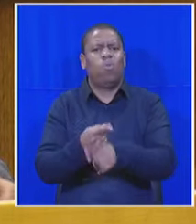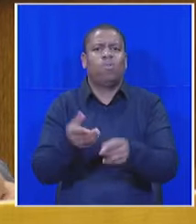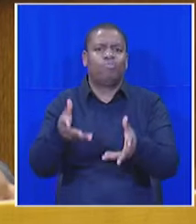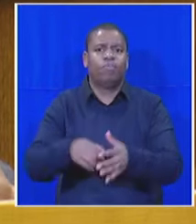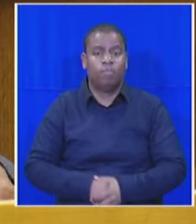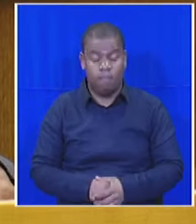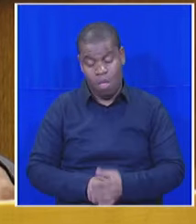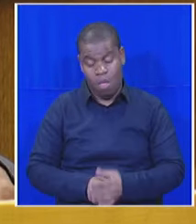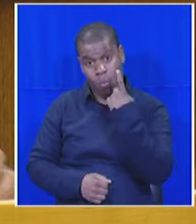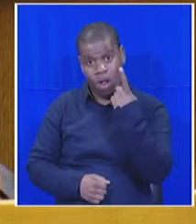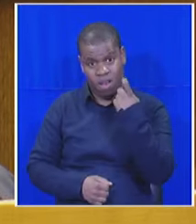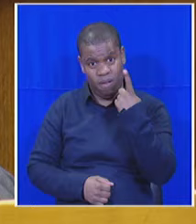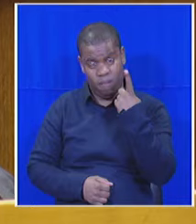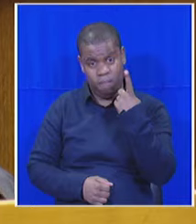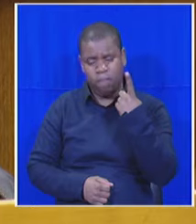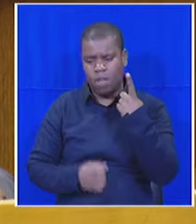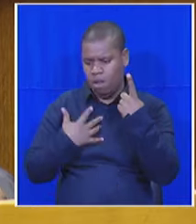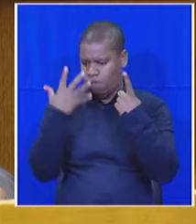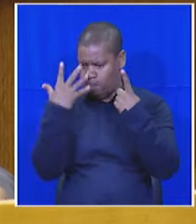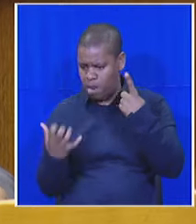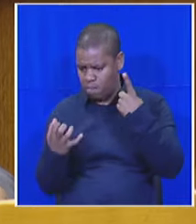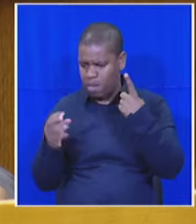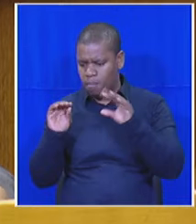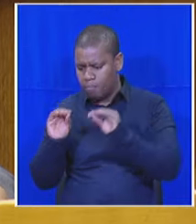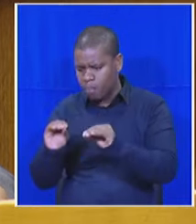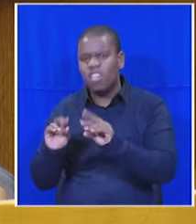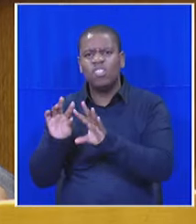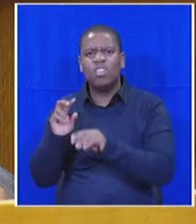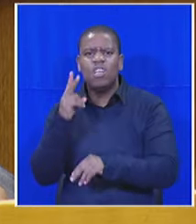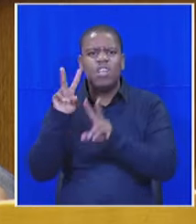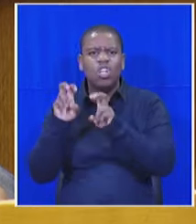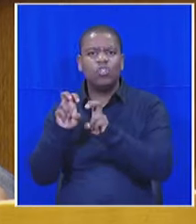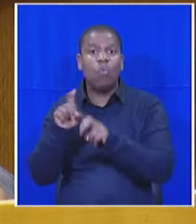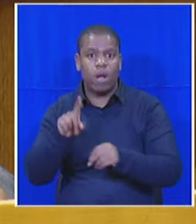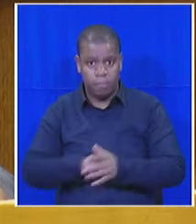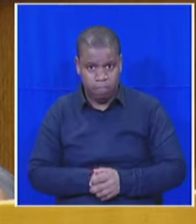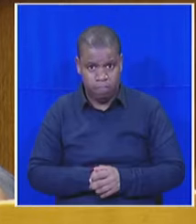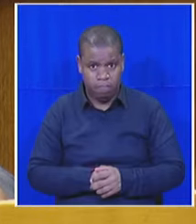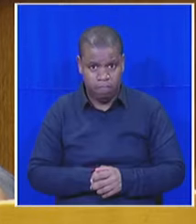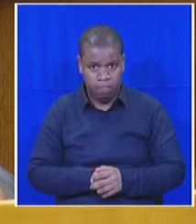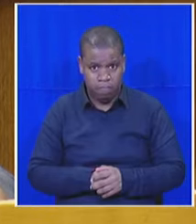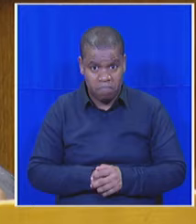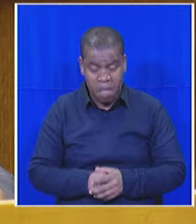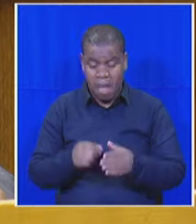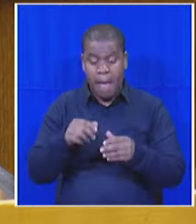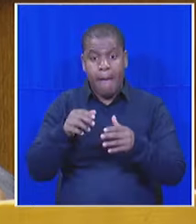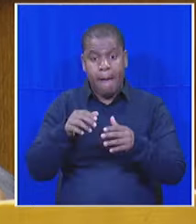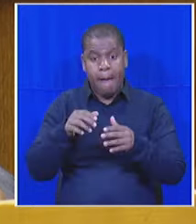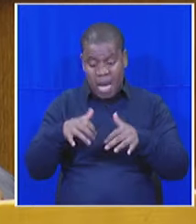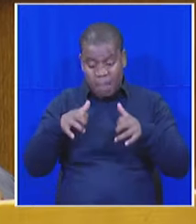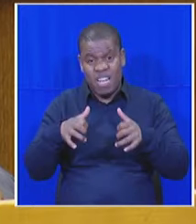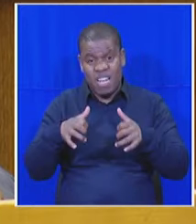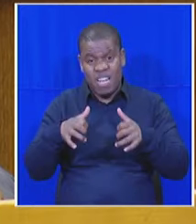of the budget on Parliament is the abuse of parliamentary funds in respect